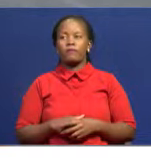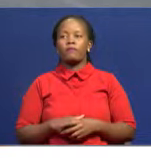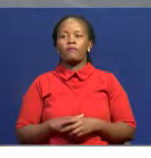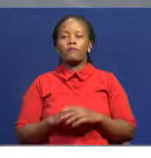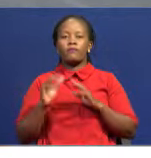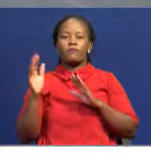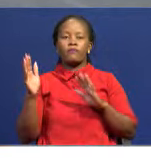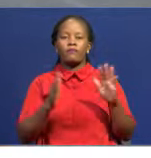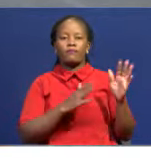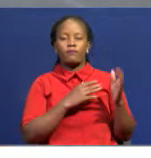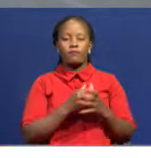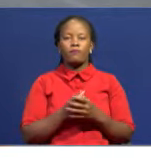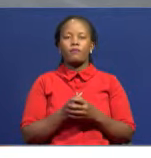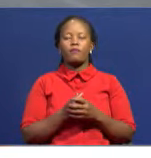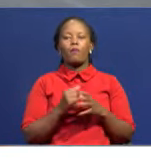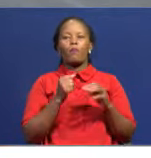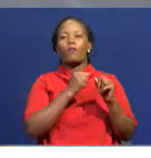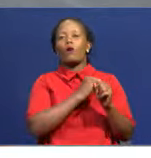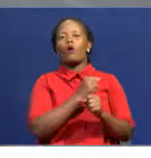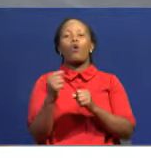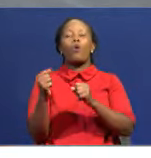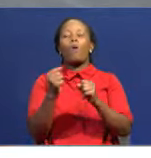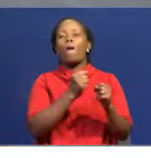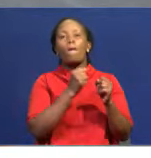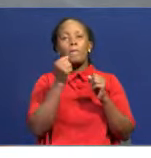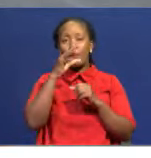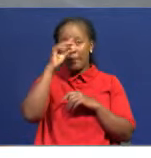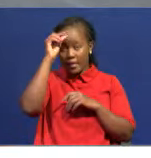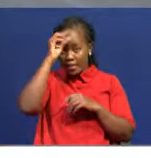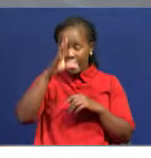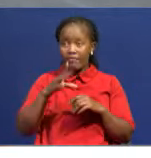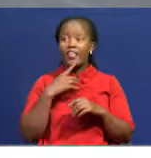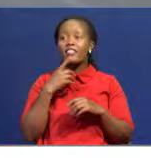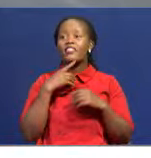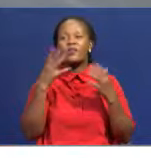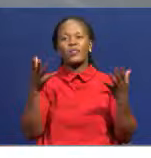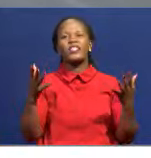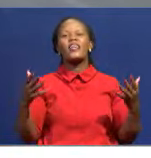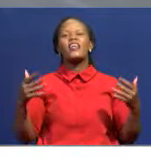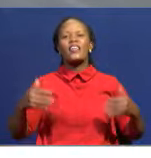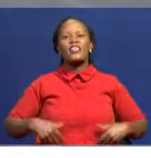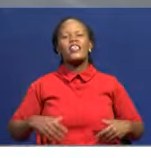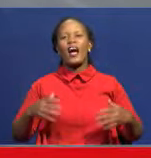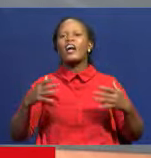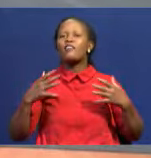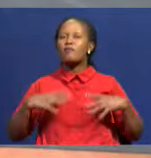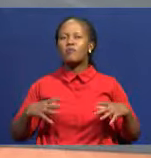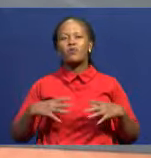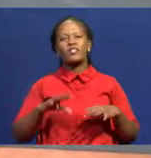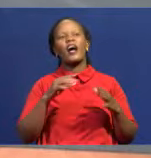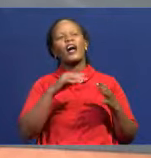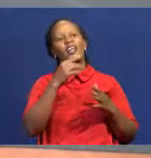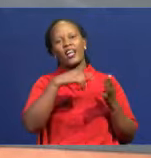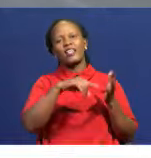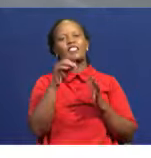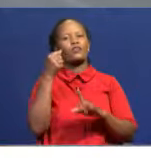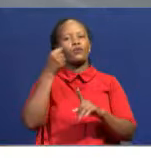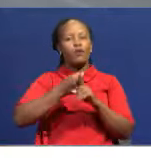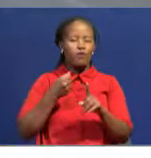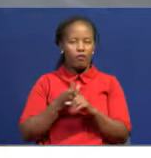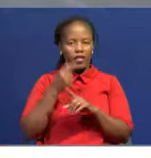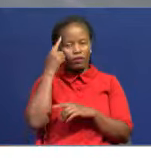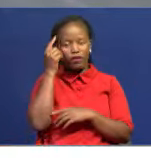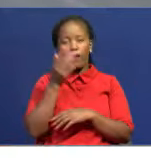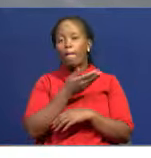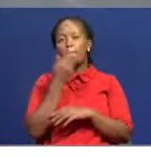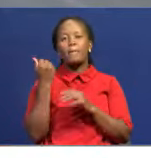And in other news, Homa Bay County Governor Gladys Wanga says young people are justified in their push for a better country. Speaking to